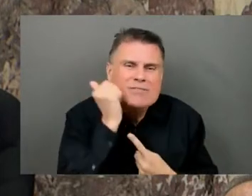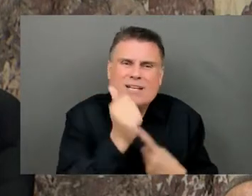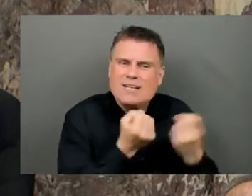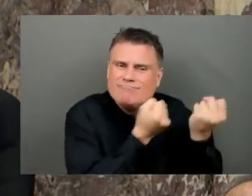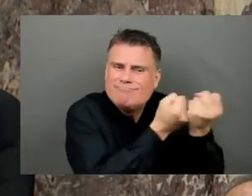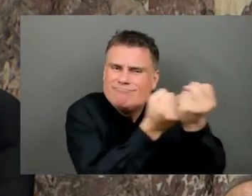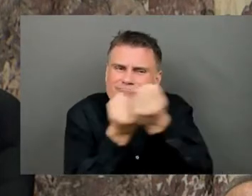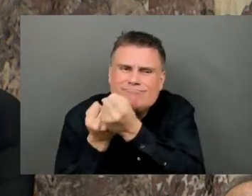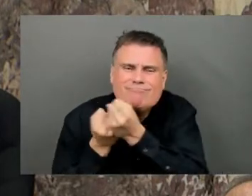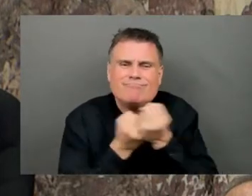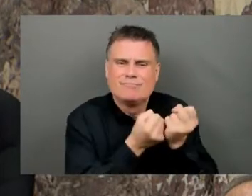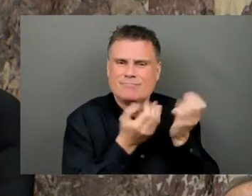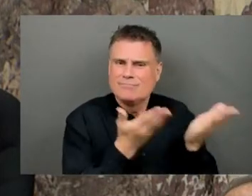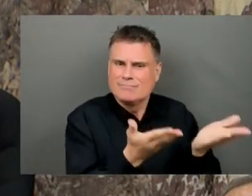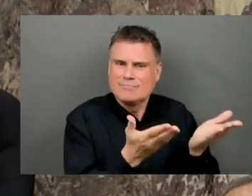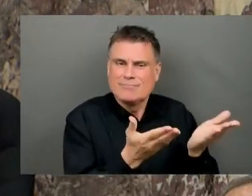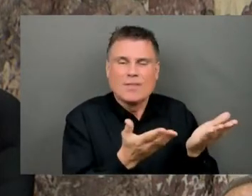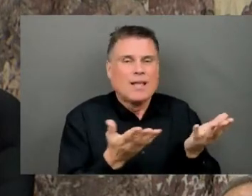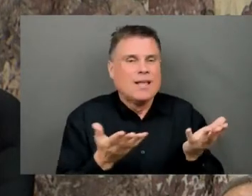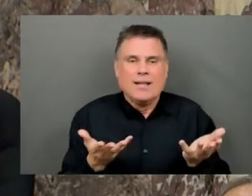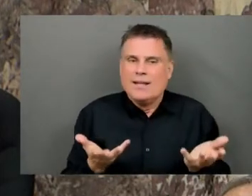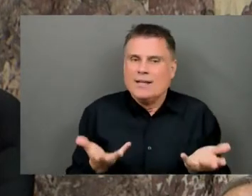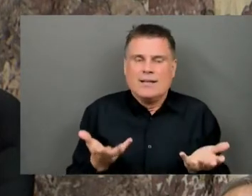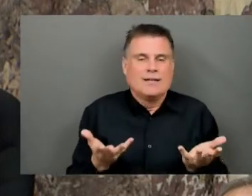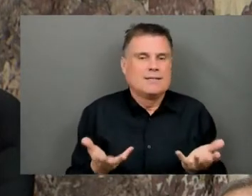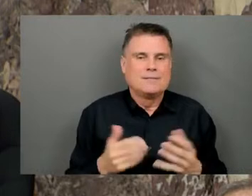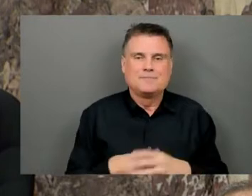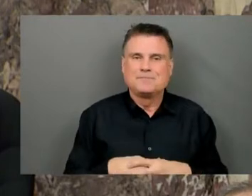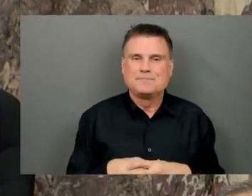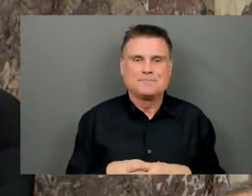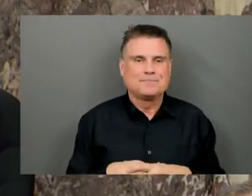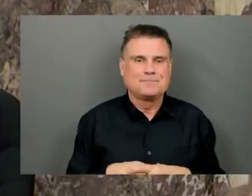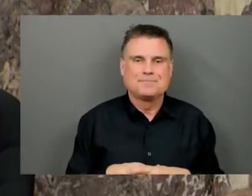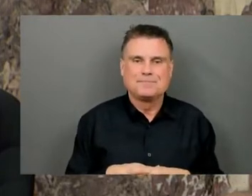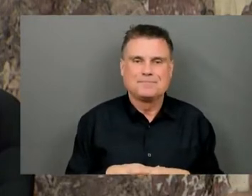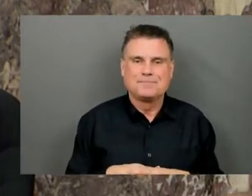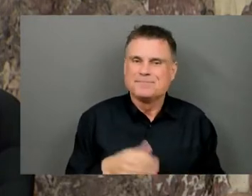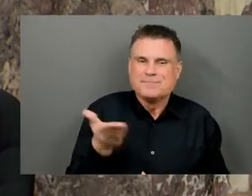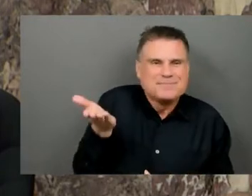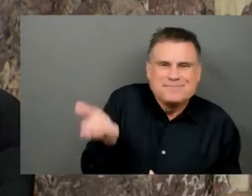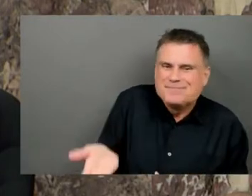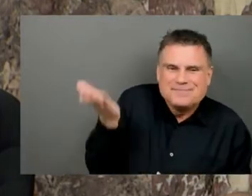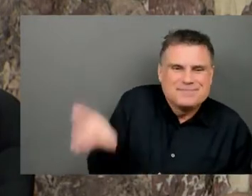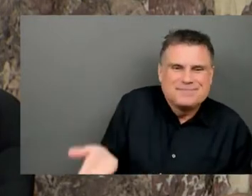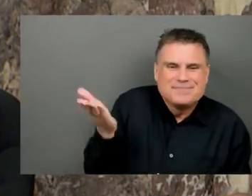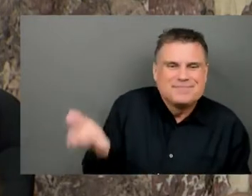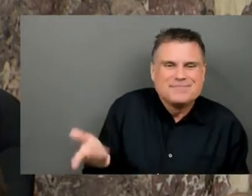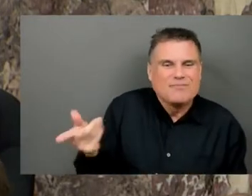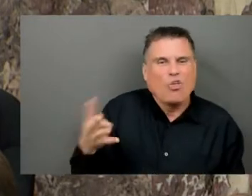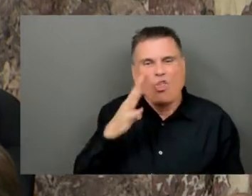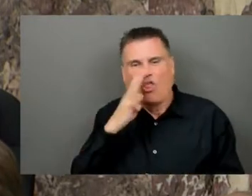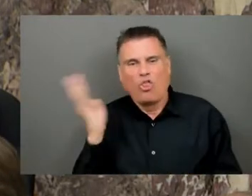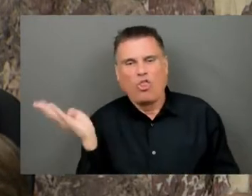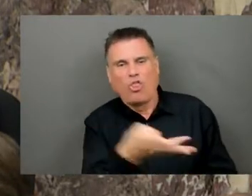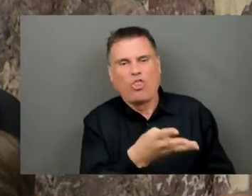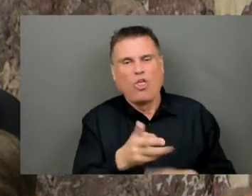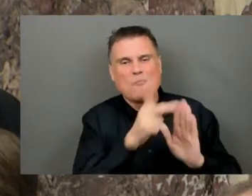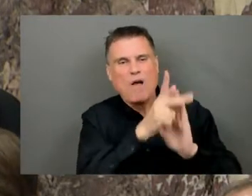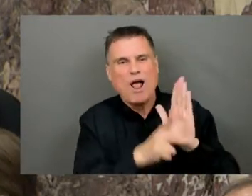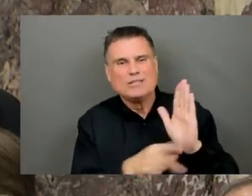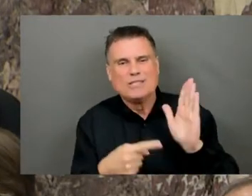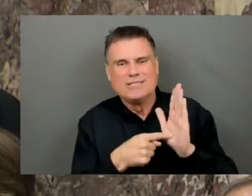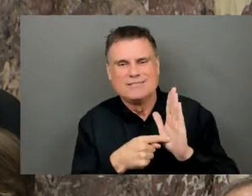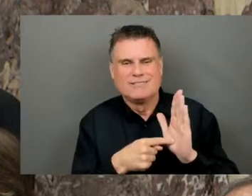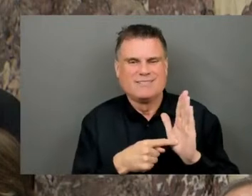Honourable Speaker, this is an attempt to ignore the policies that health authorities have. They're clear and straightforward. I don't need to